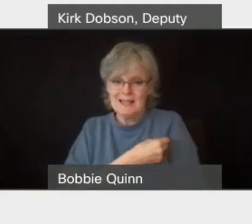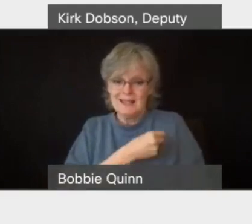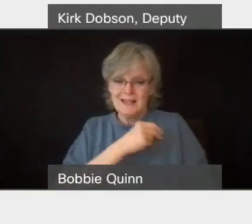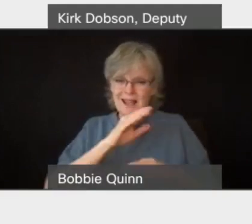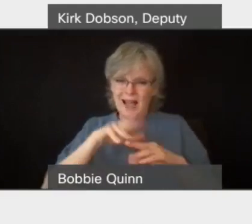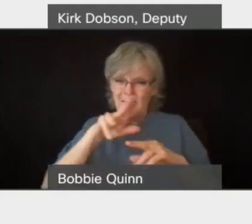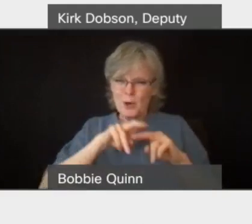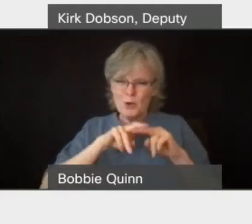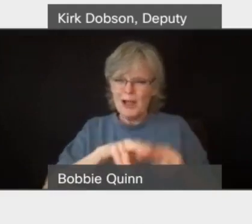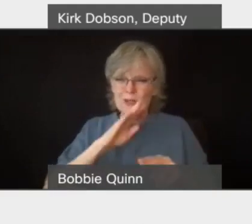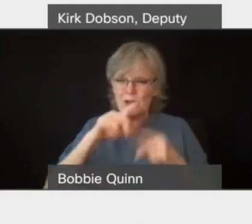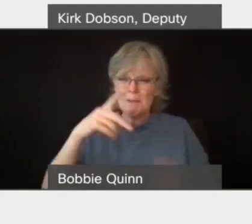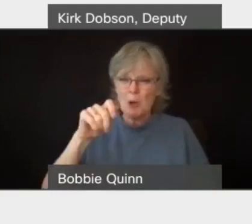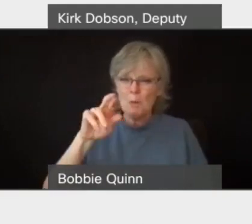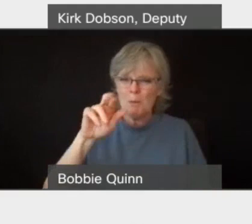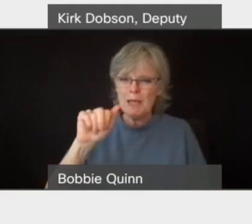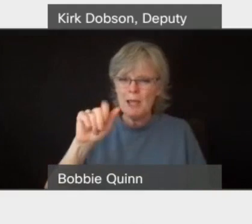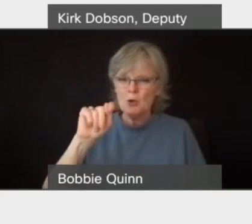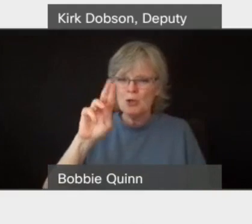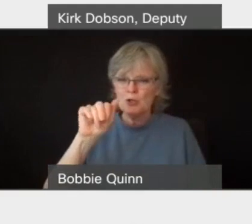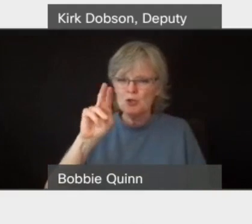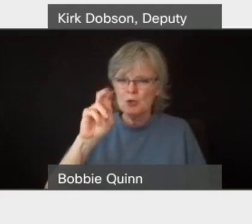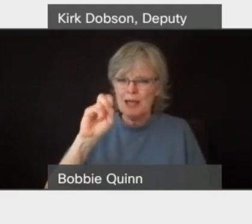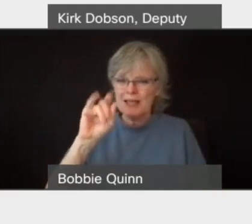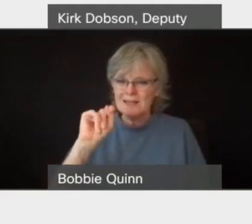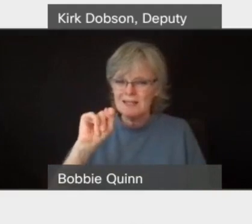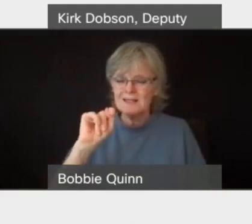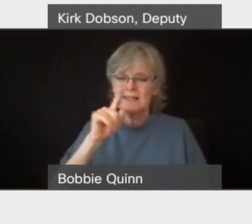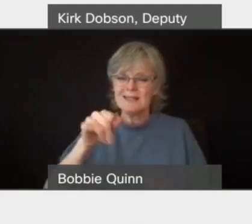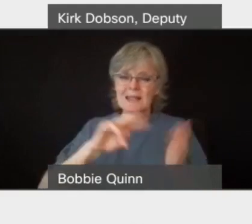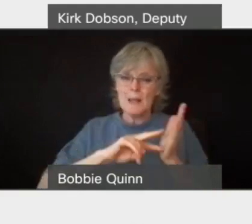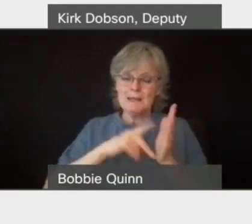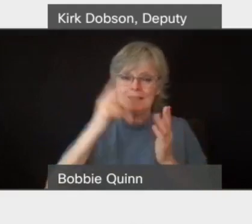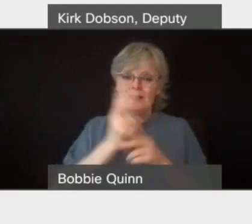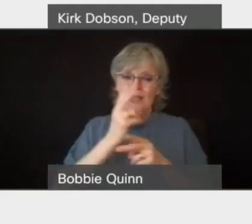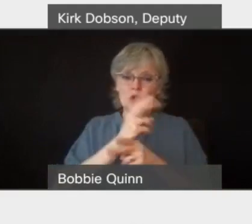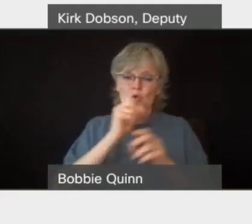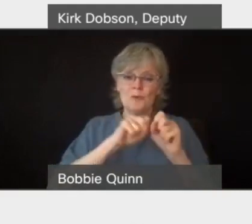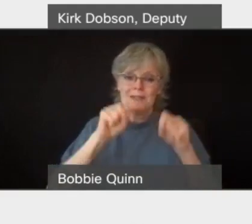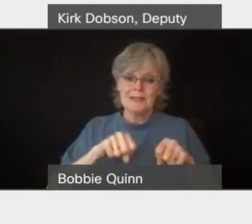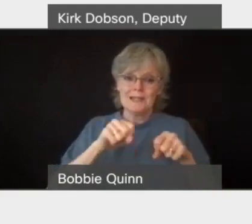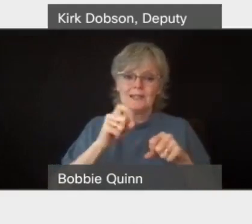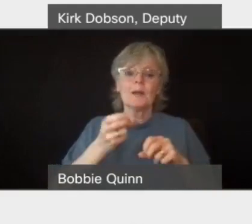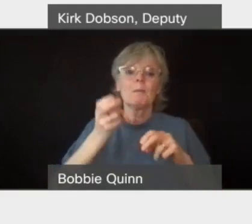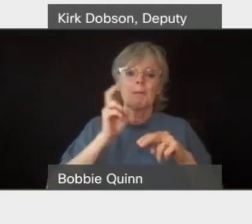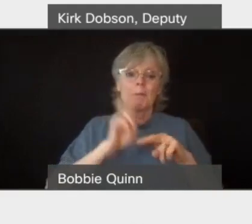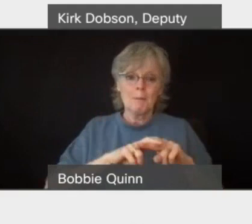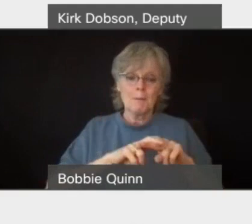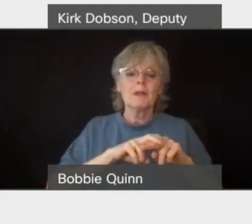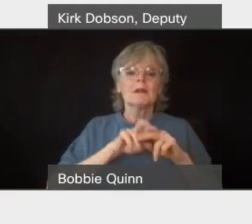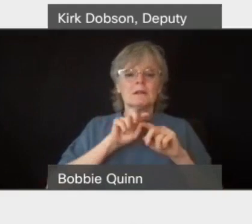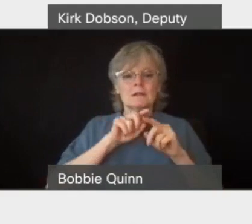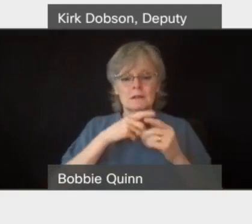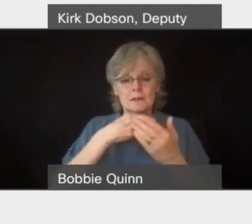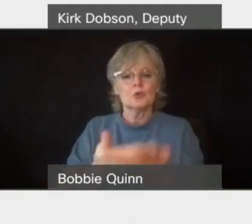somewhere, or they used the paratransit system to have people go to people's homes. As I